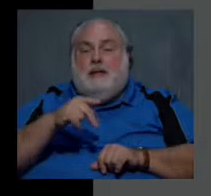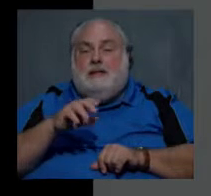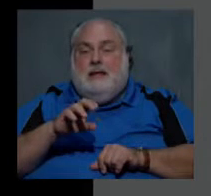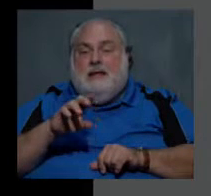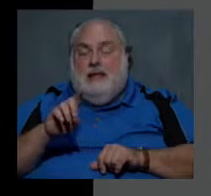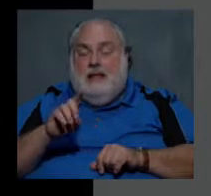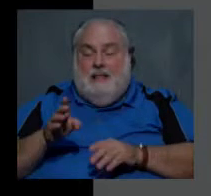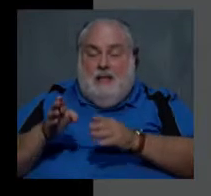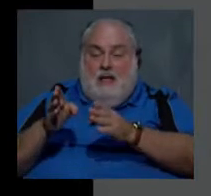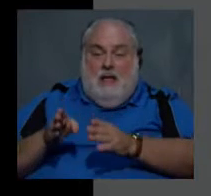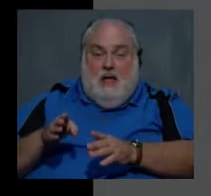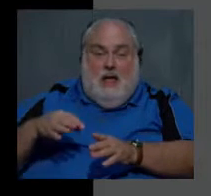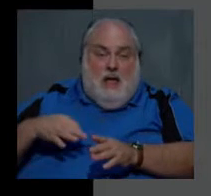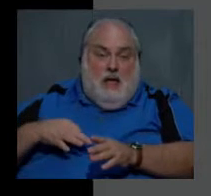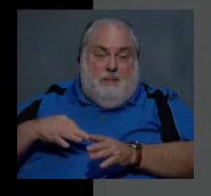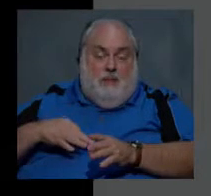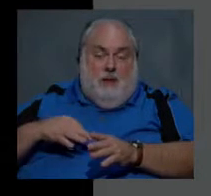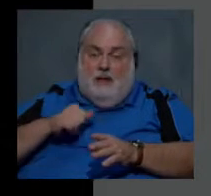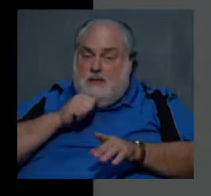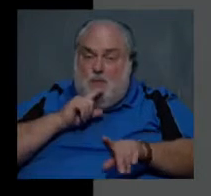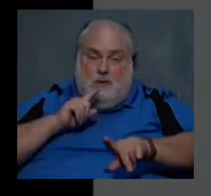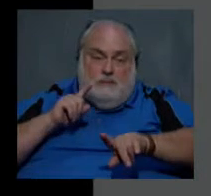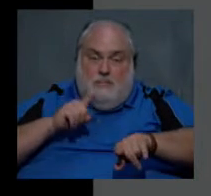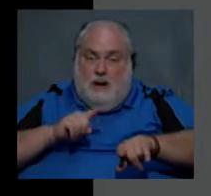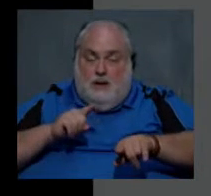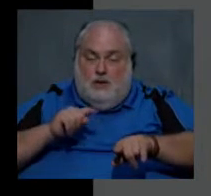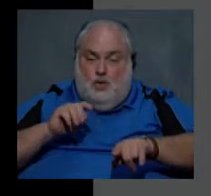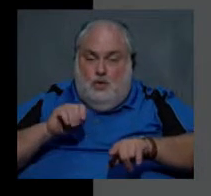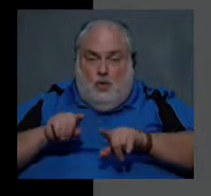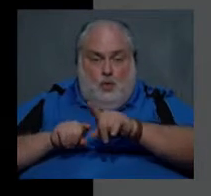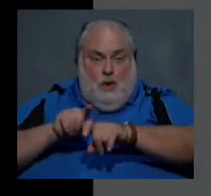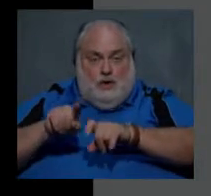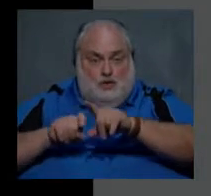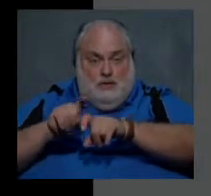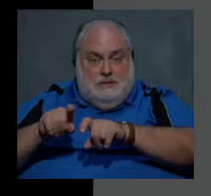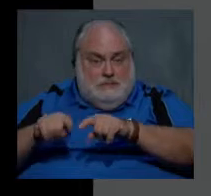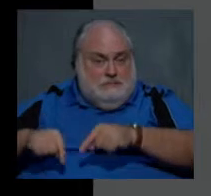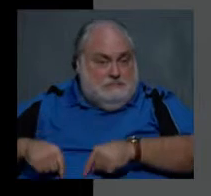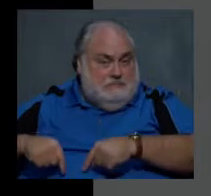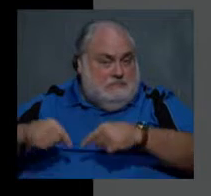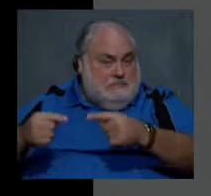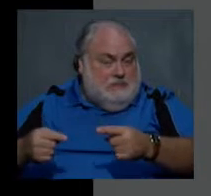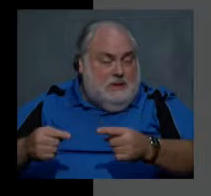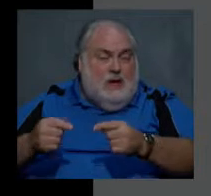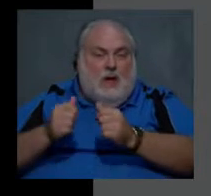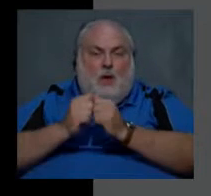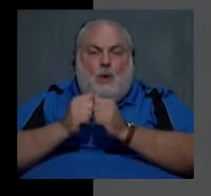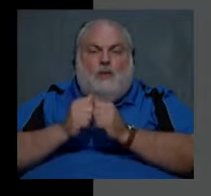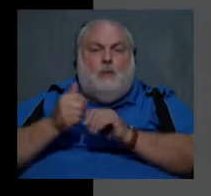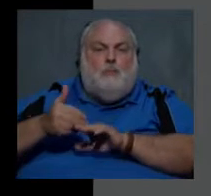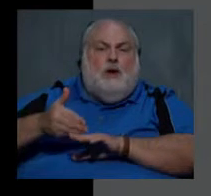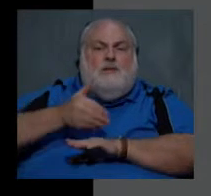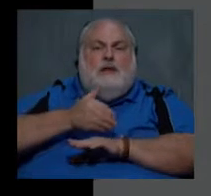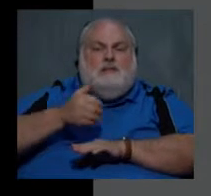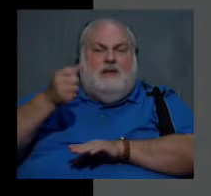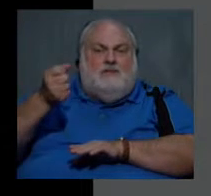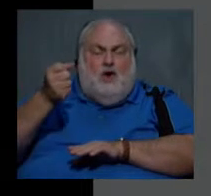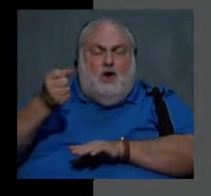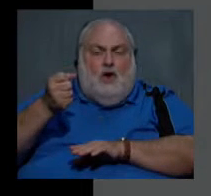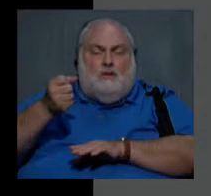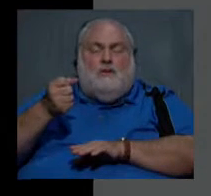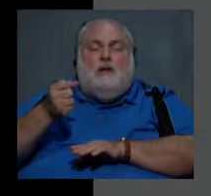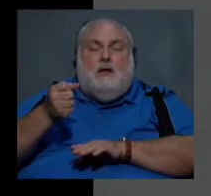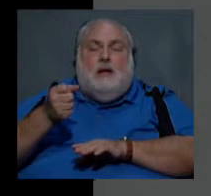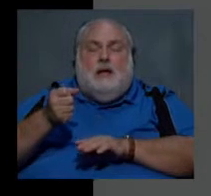not responded to comments raised at the November 1st, 2017 Subdivision Committee meeting. Based on the number of previous deferrals for lack of